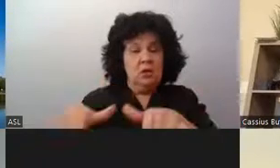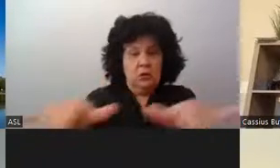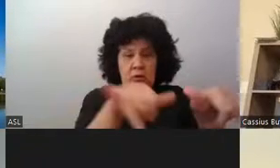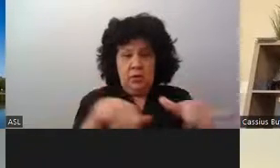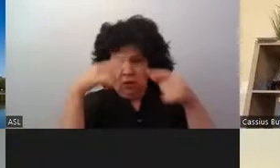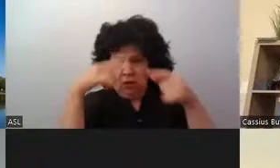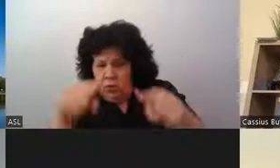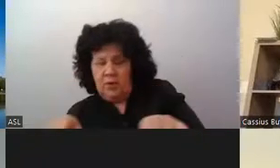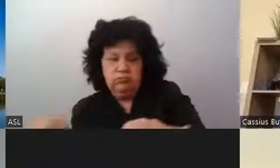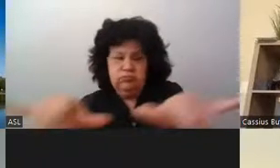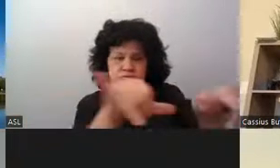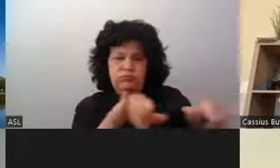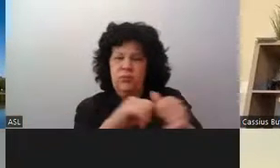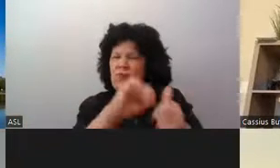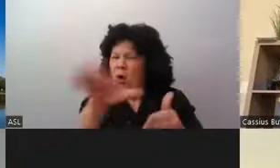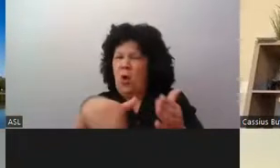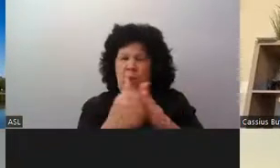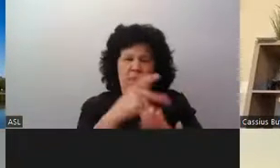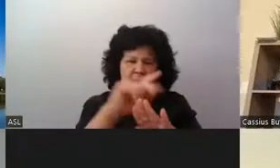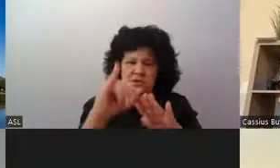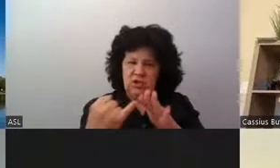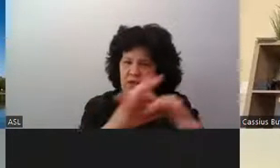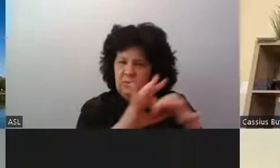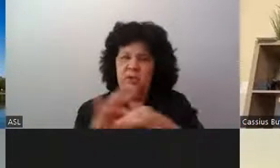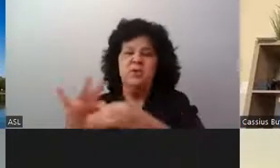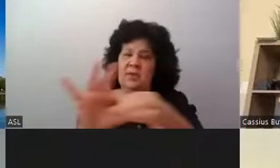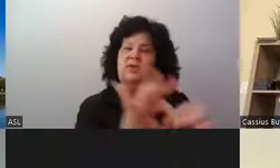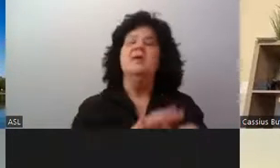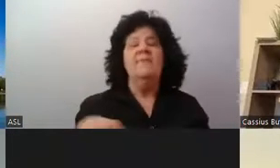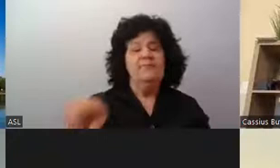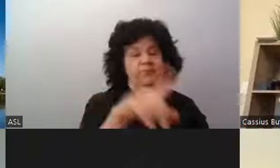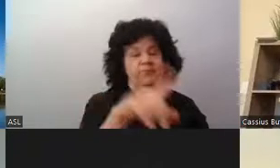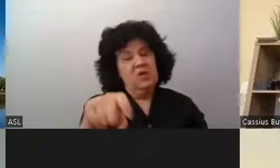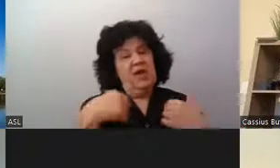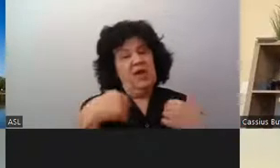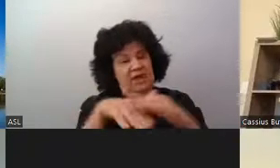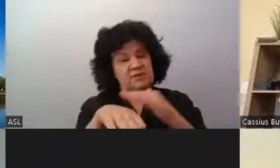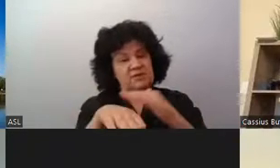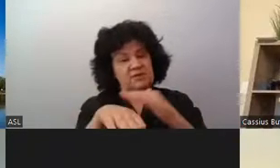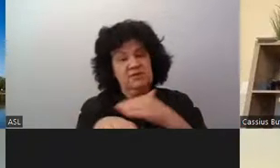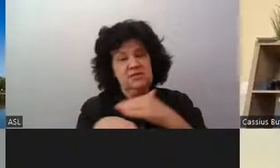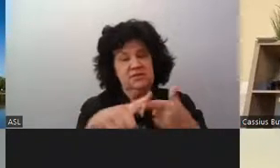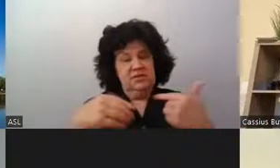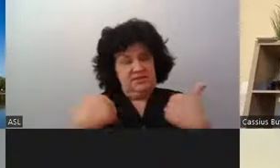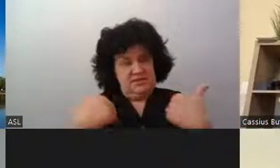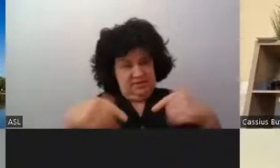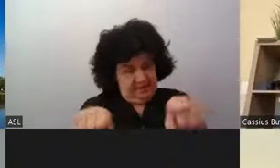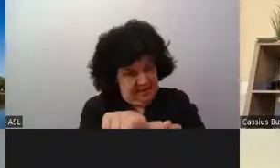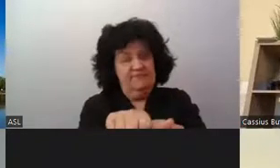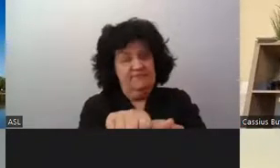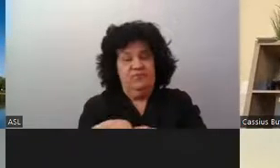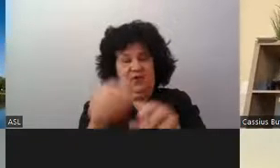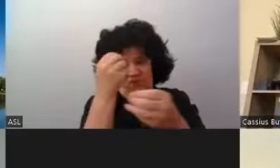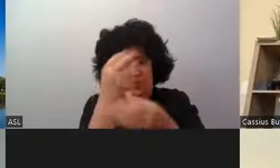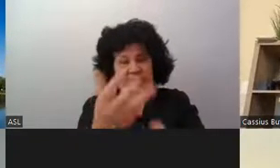project team when you're doing this work, you need to have access to the same sheet of music. And we're hoping that that'll make a difference